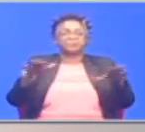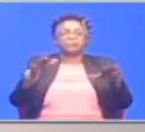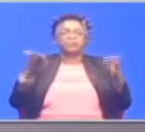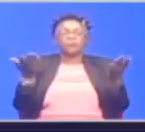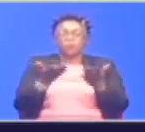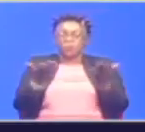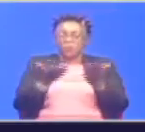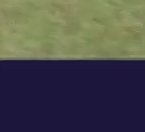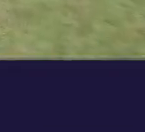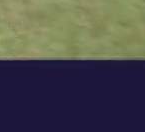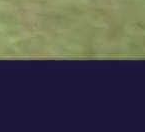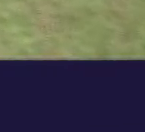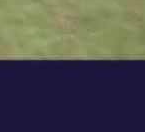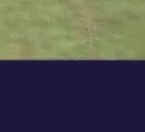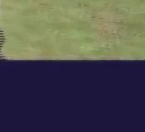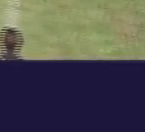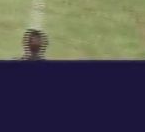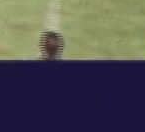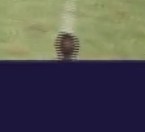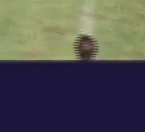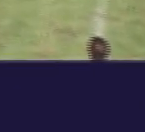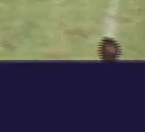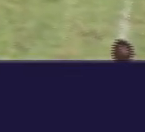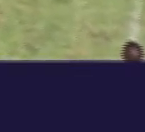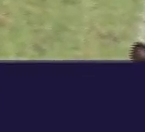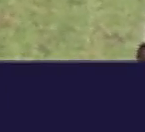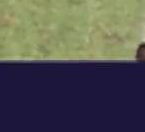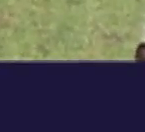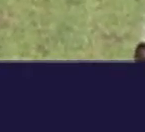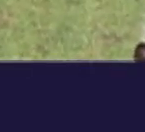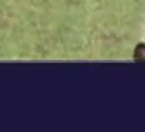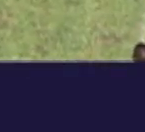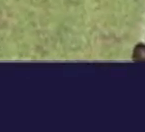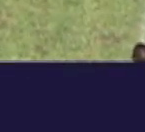victory in itself for the Central Base side.